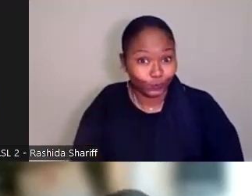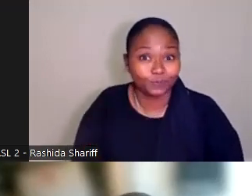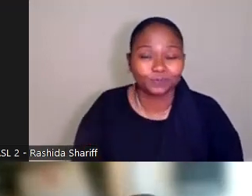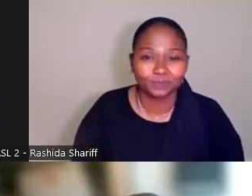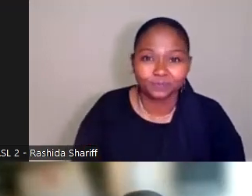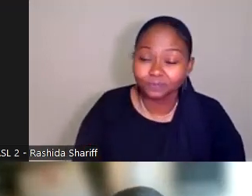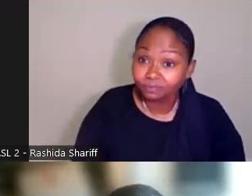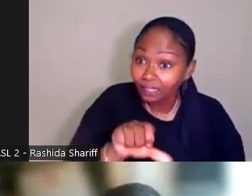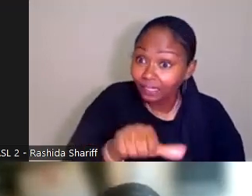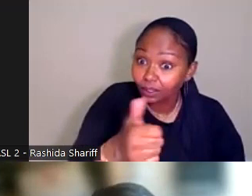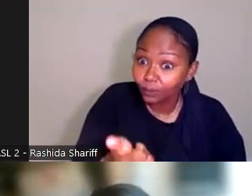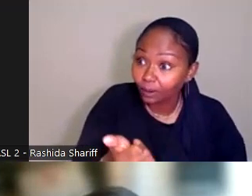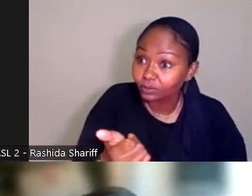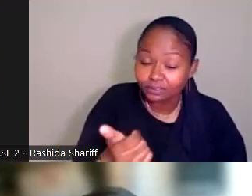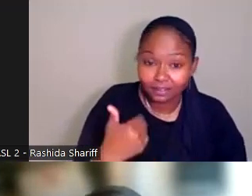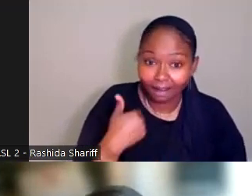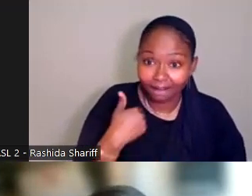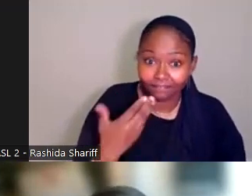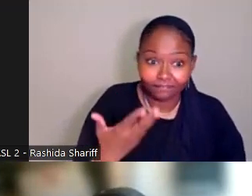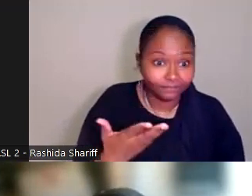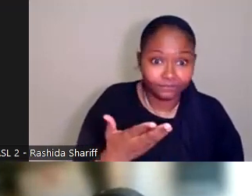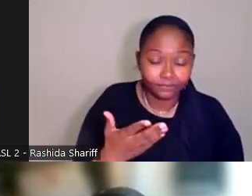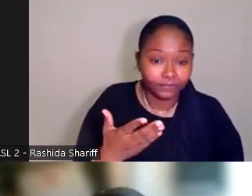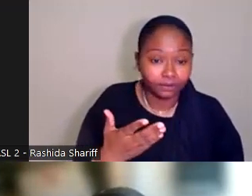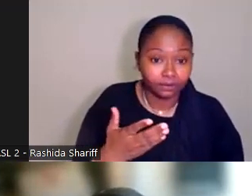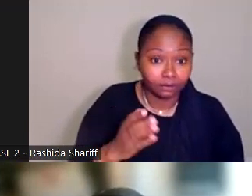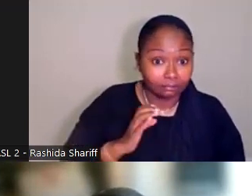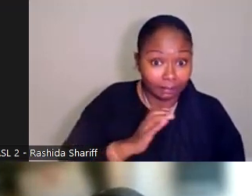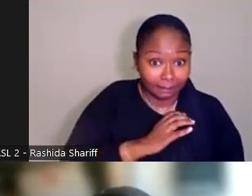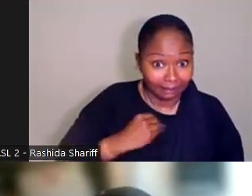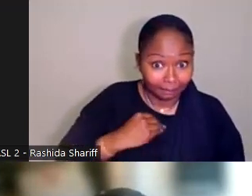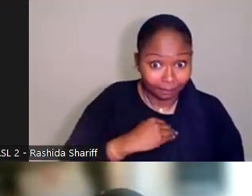Does anyone have any committee member have any additional questions for Lee?